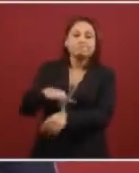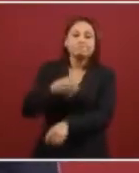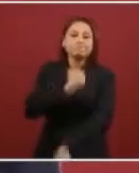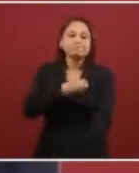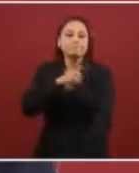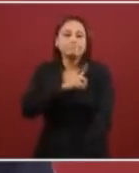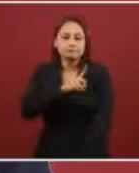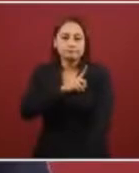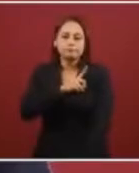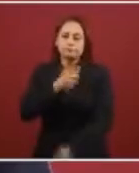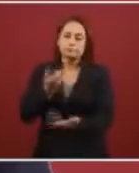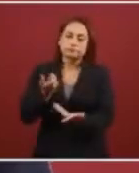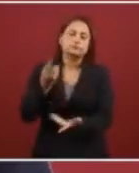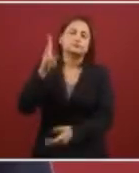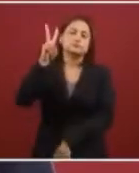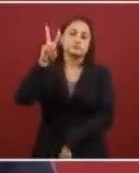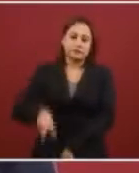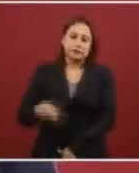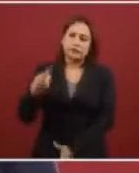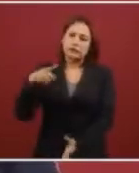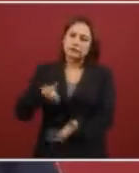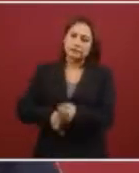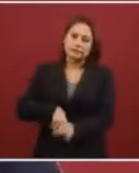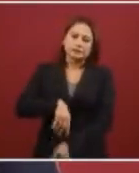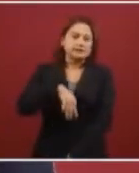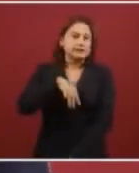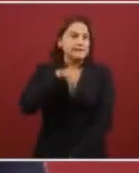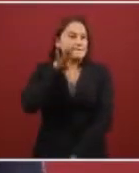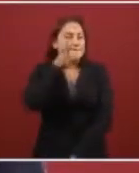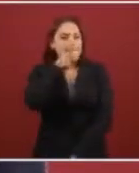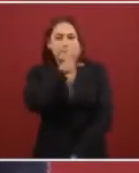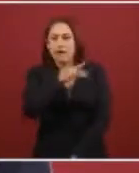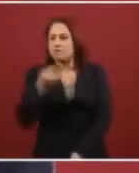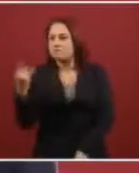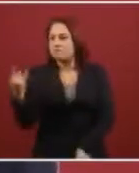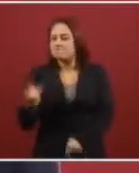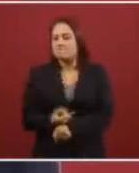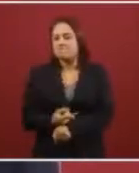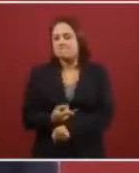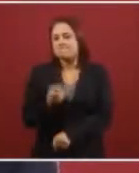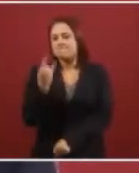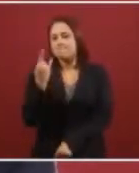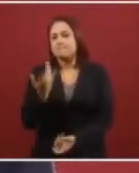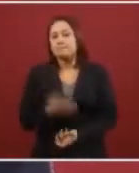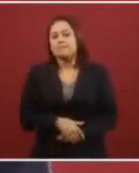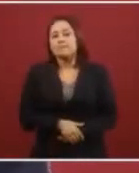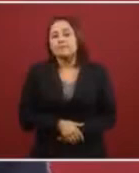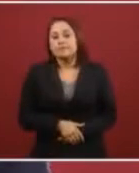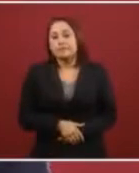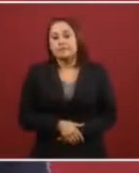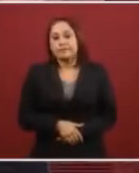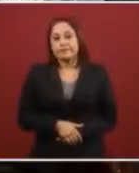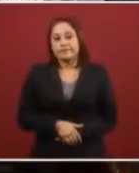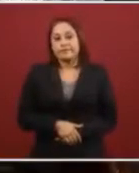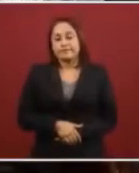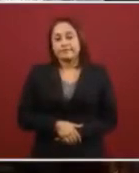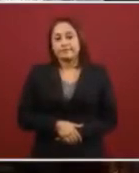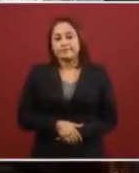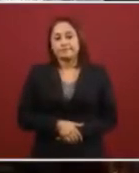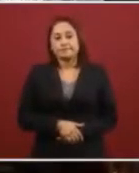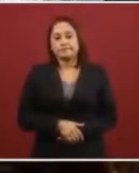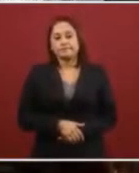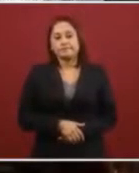malo el servicio it's very médico. Bad this medical la atención service medical médico. Attention is lacking